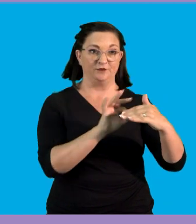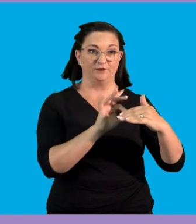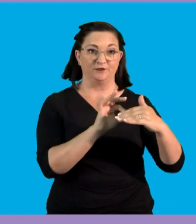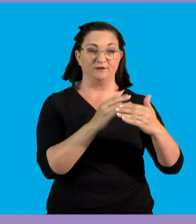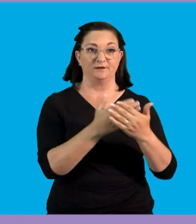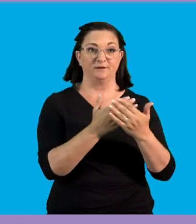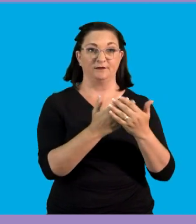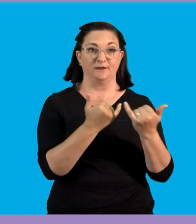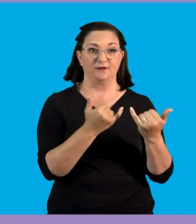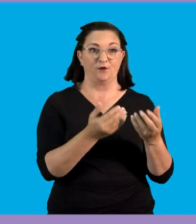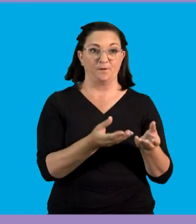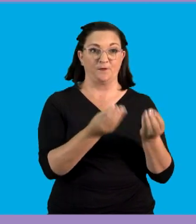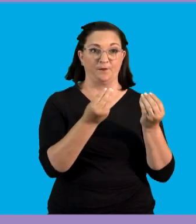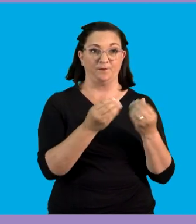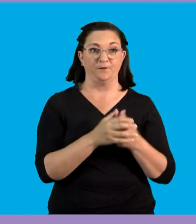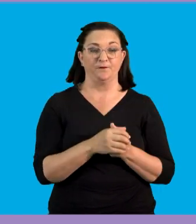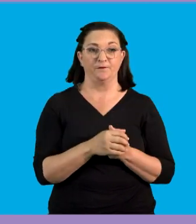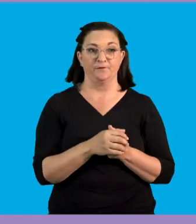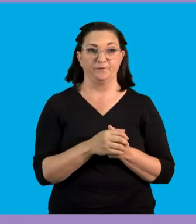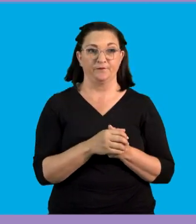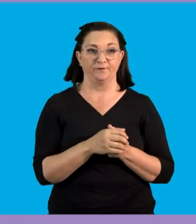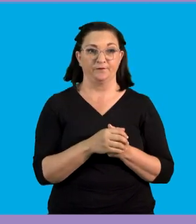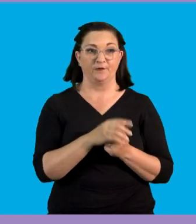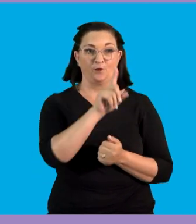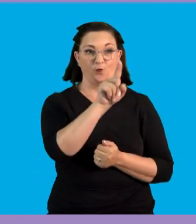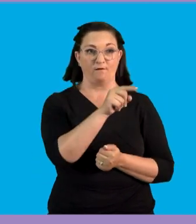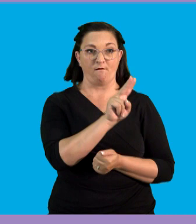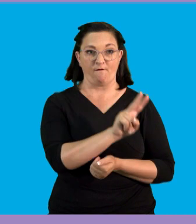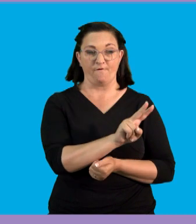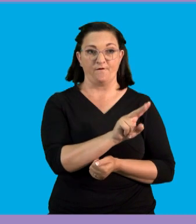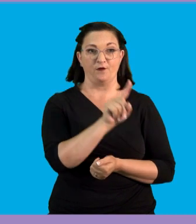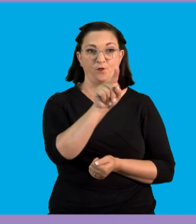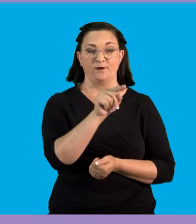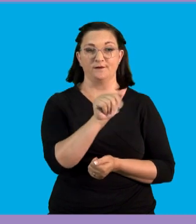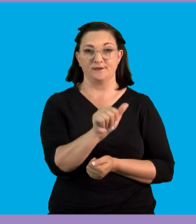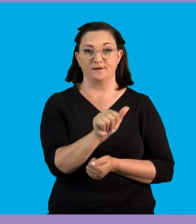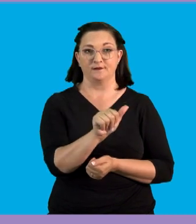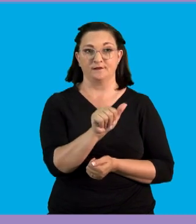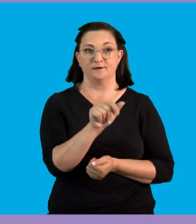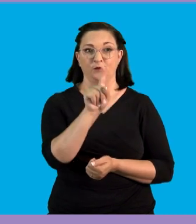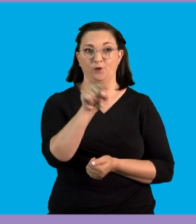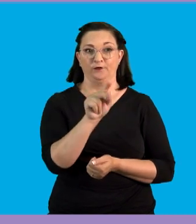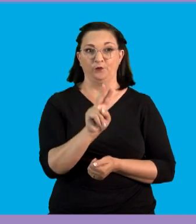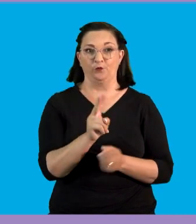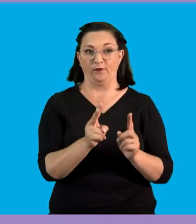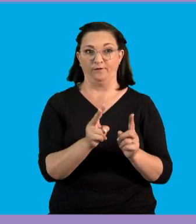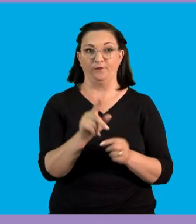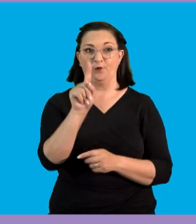10 fractions in the pattern. So there we have 1/2,